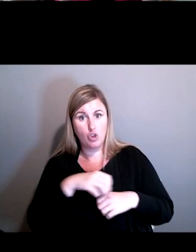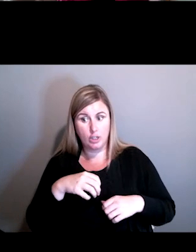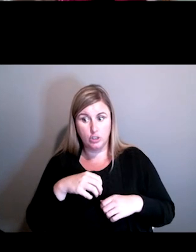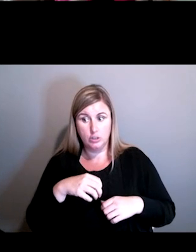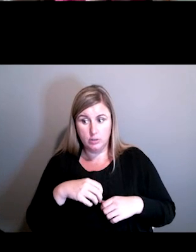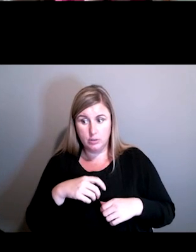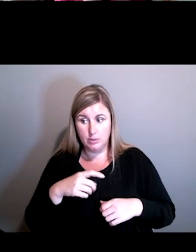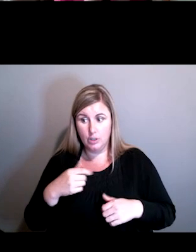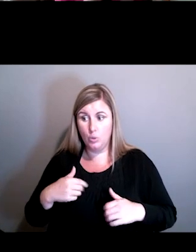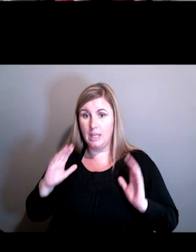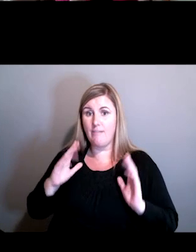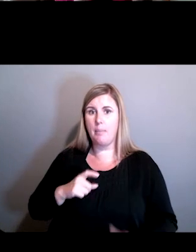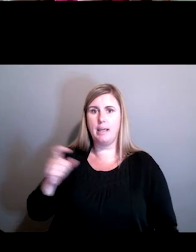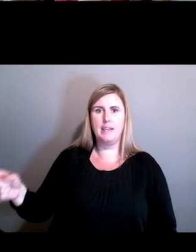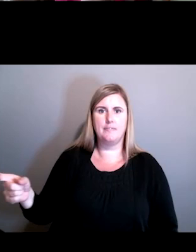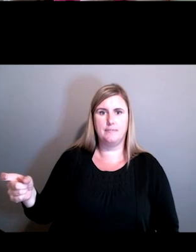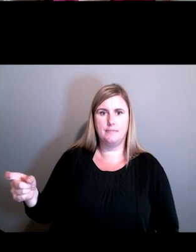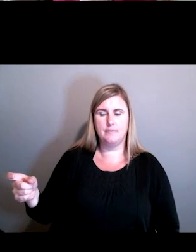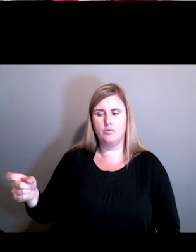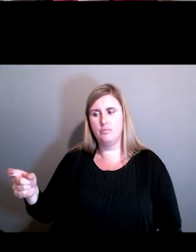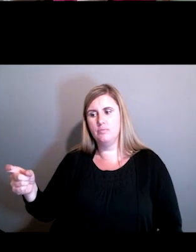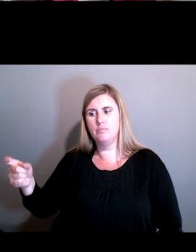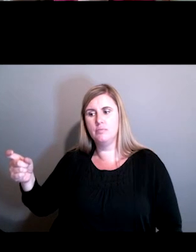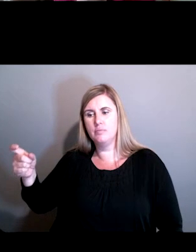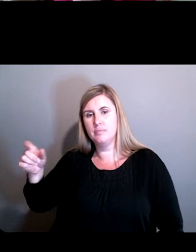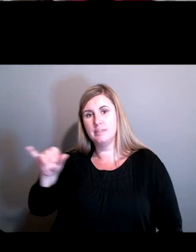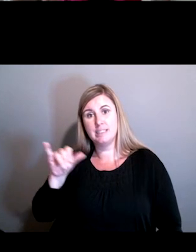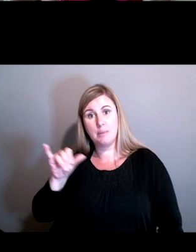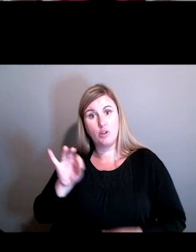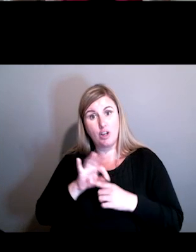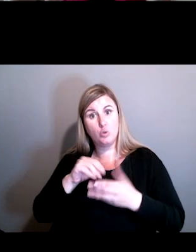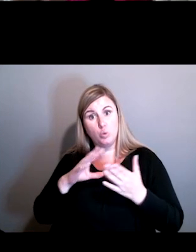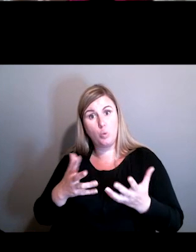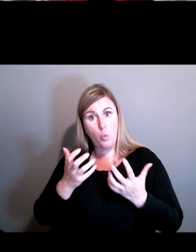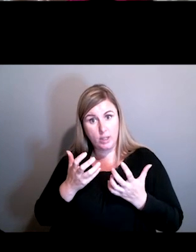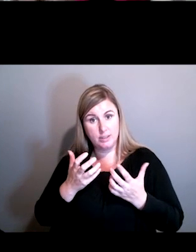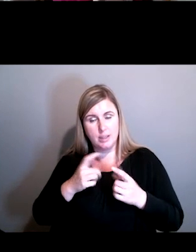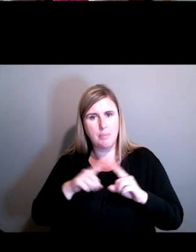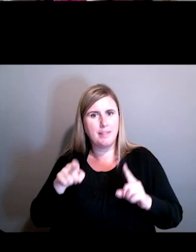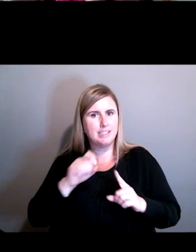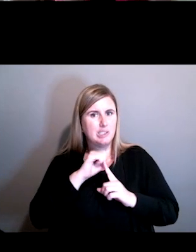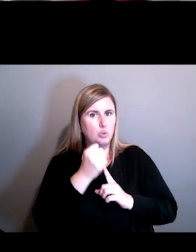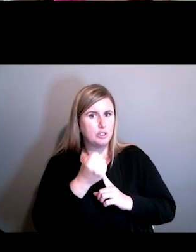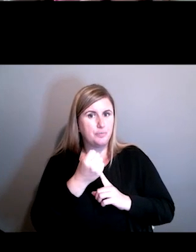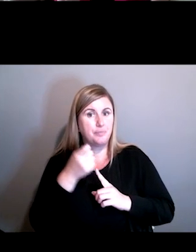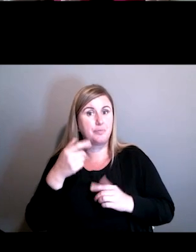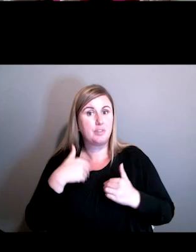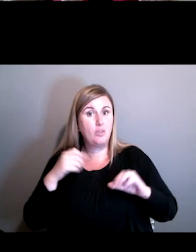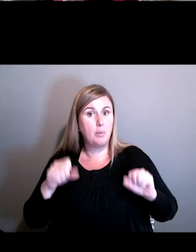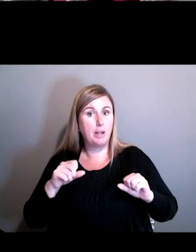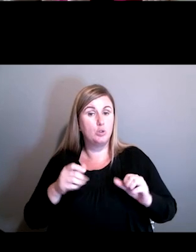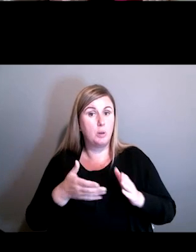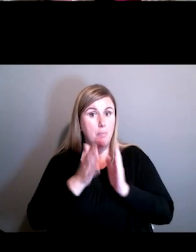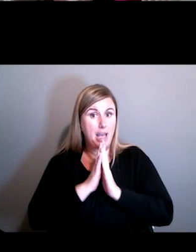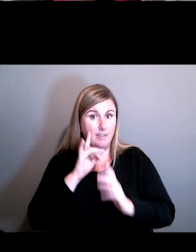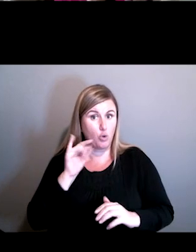iPad. Okay, so similar function, the student wants the iPad, but in this case, they have the ability to MAN for the item, but it was not available to